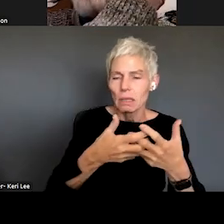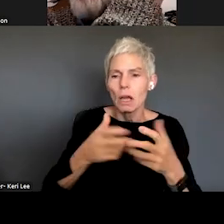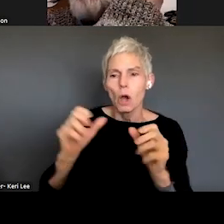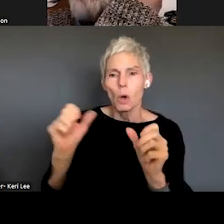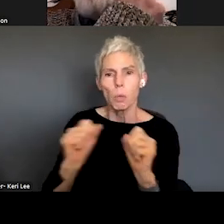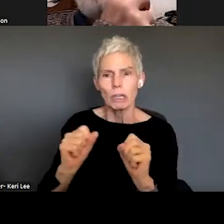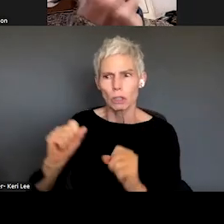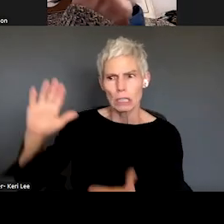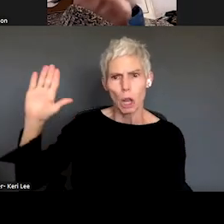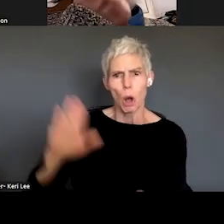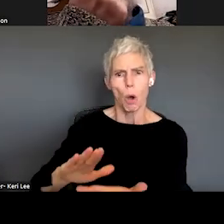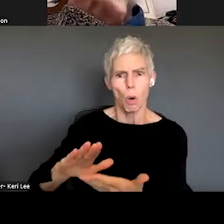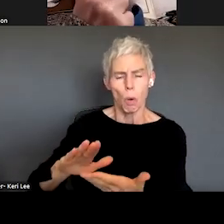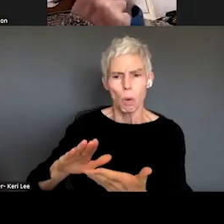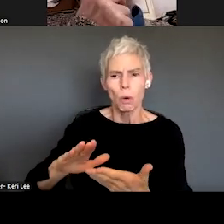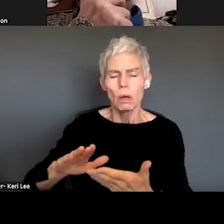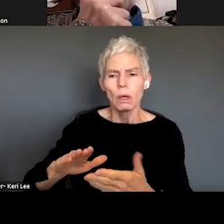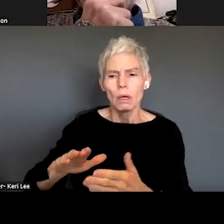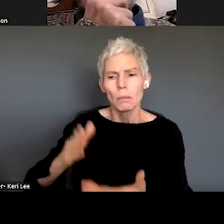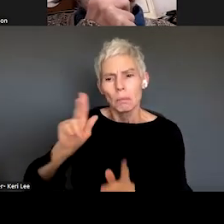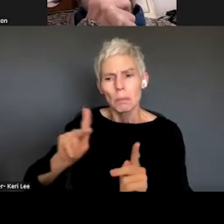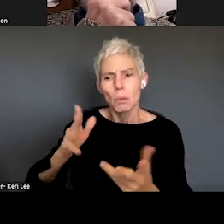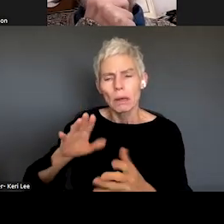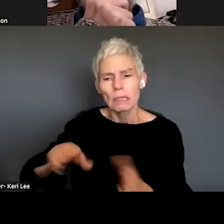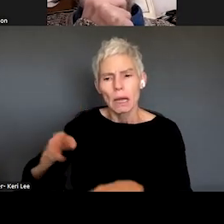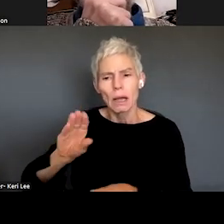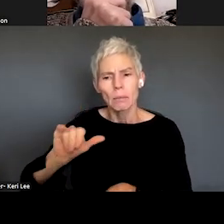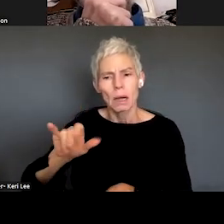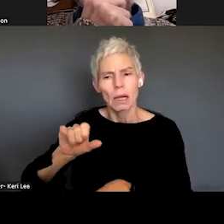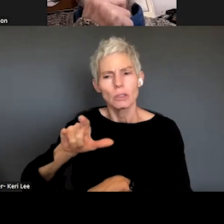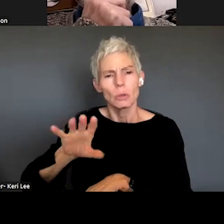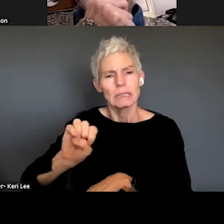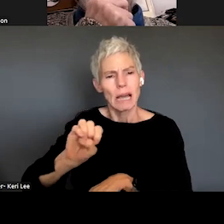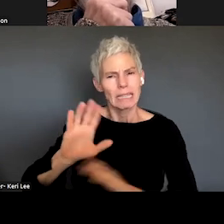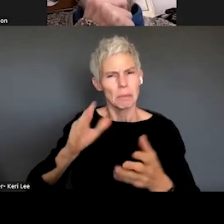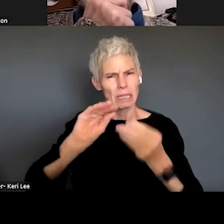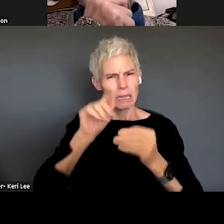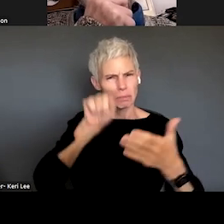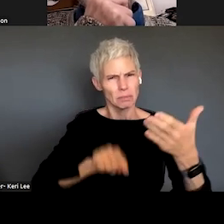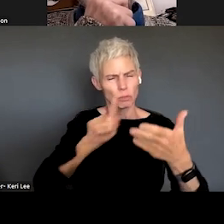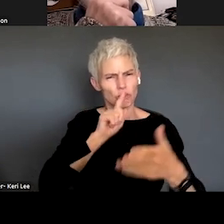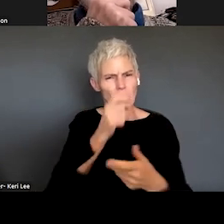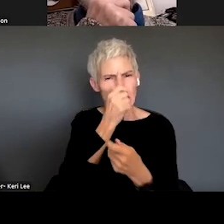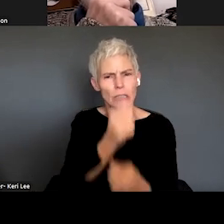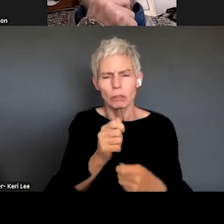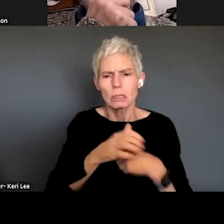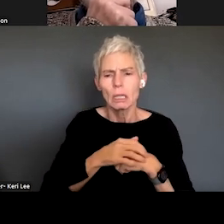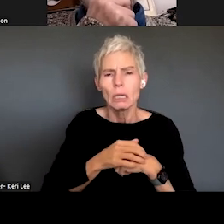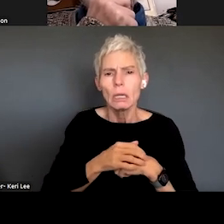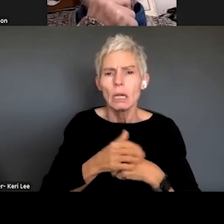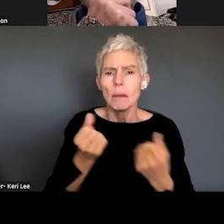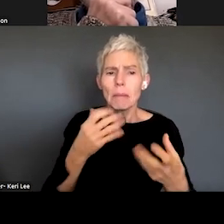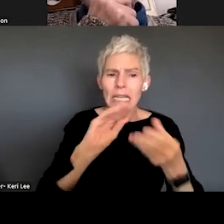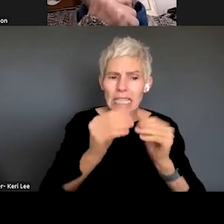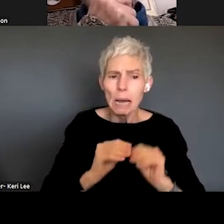to what the articles talked about in these numbers. So I thought that was really interesting. And like I said, I'd always had numbers from the